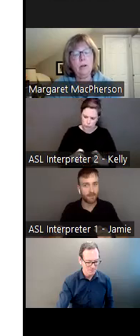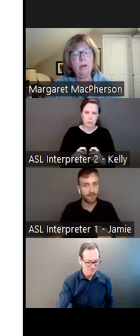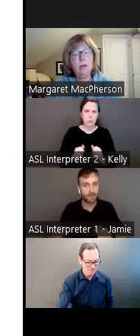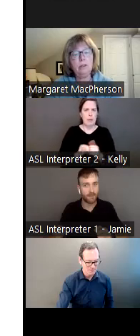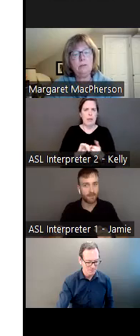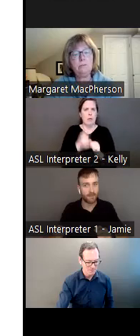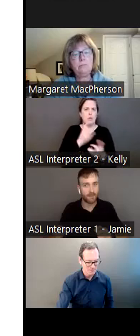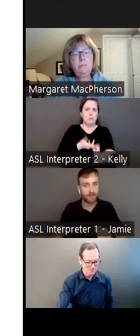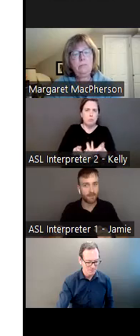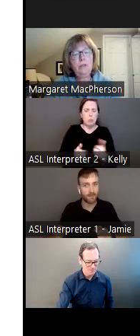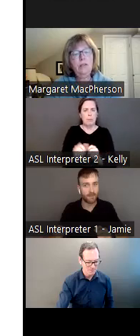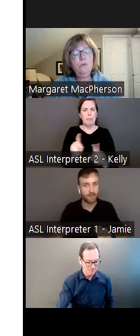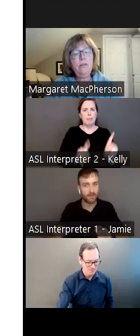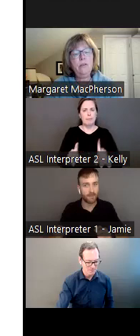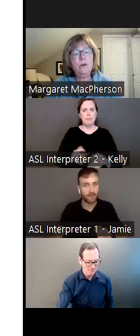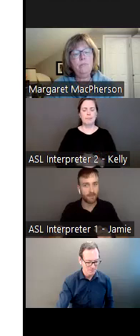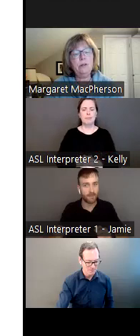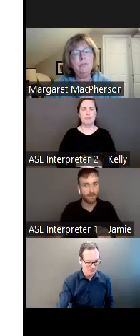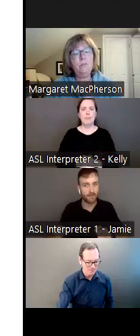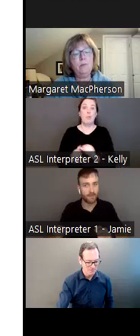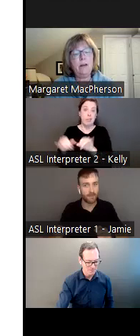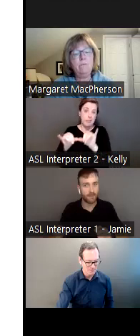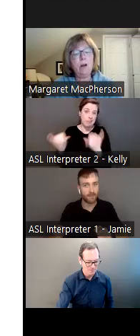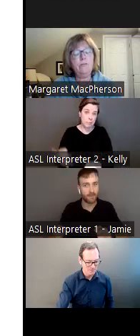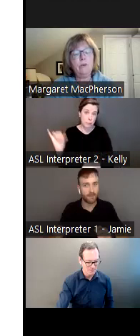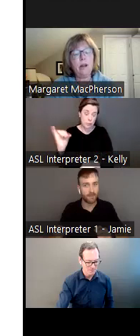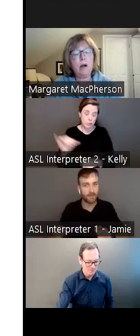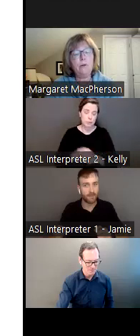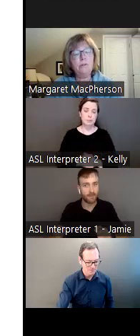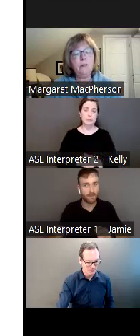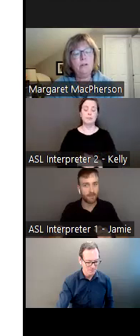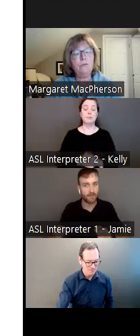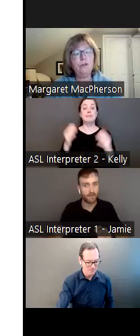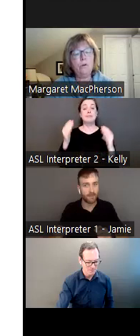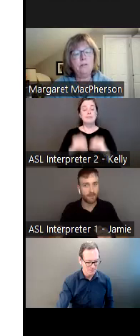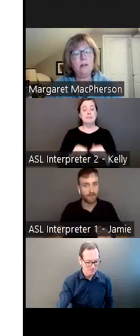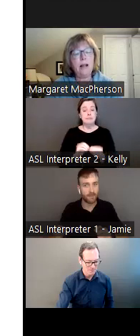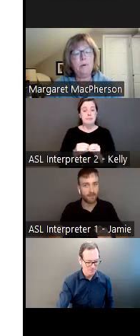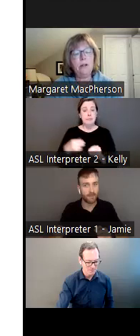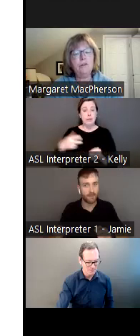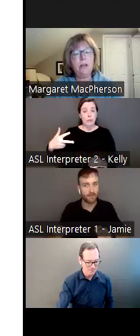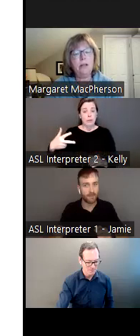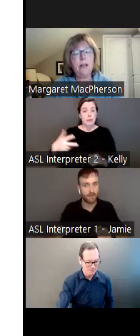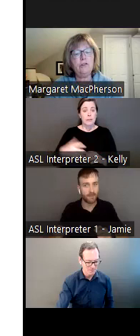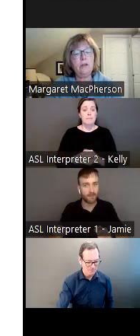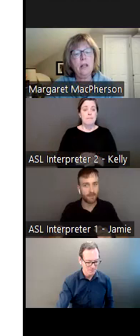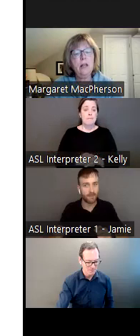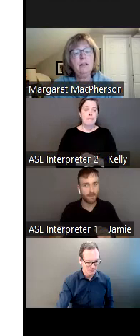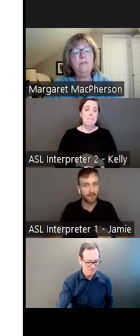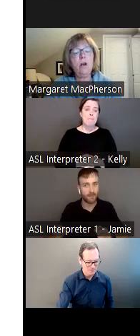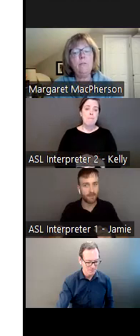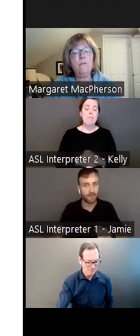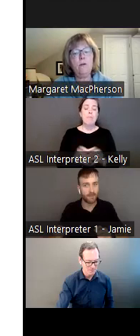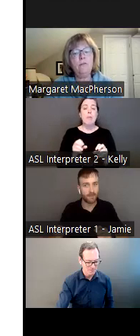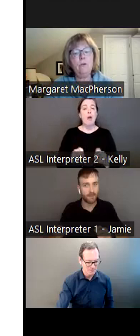one. And so then the third principle around fostering opportunities for choice, collaboration, and connection.